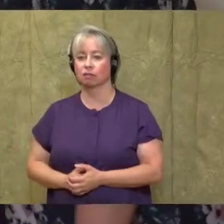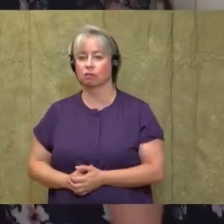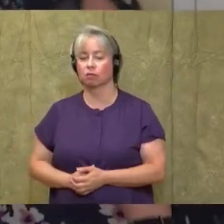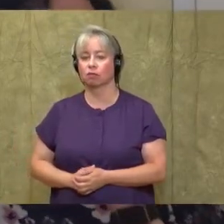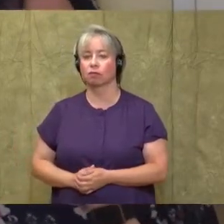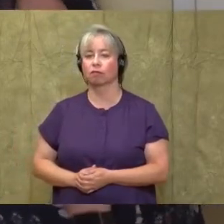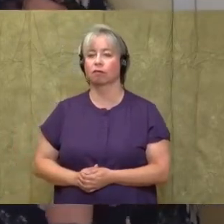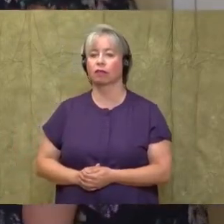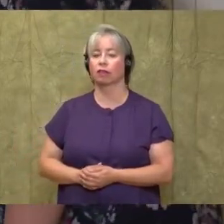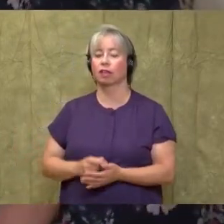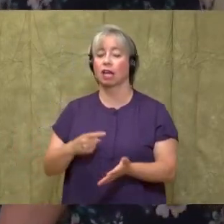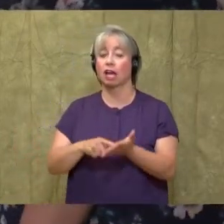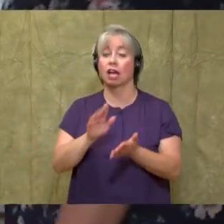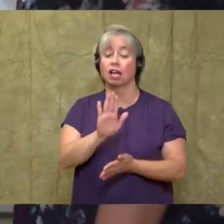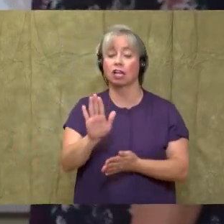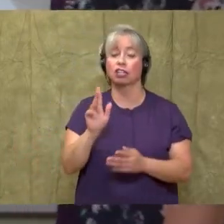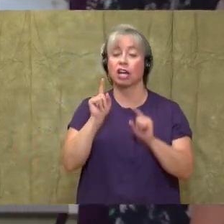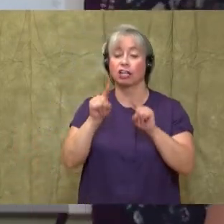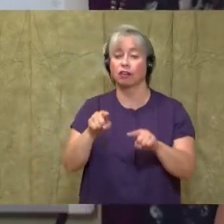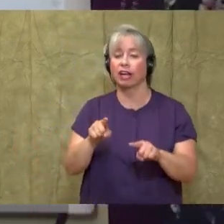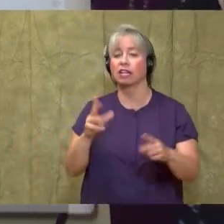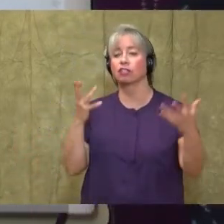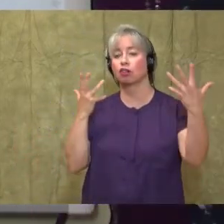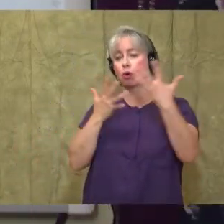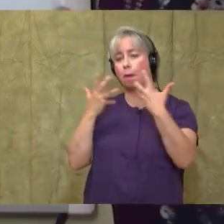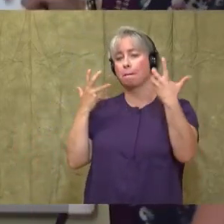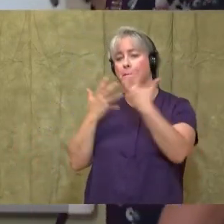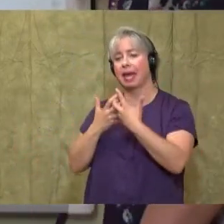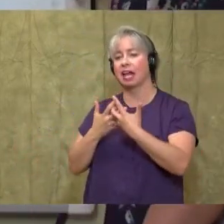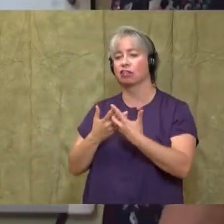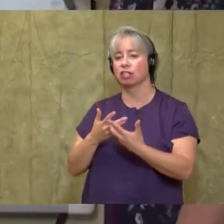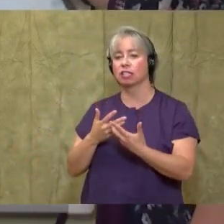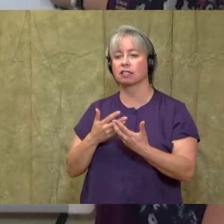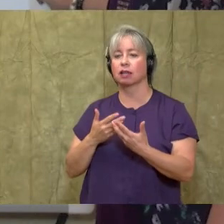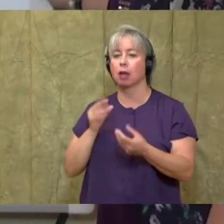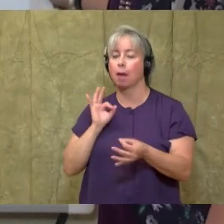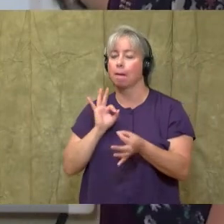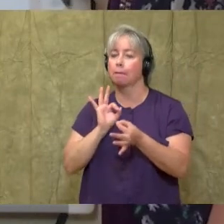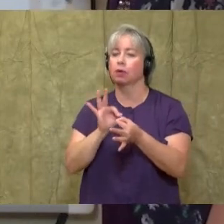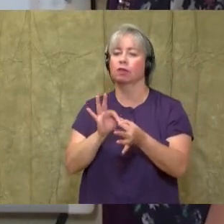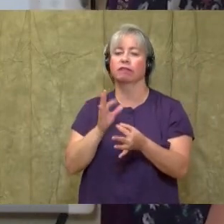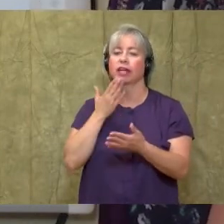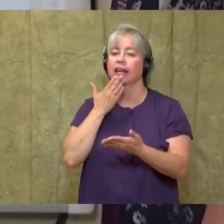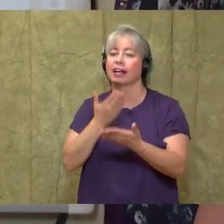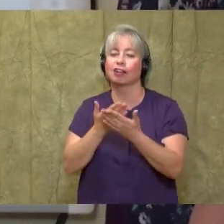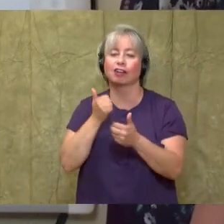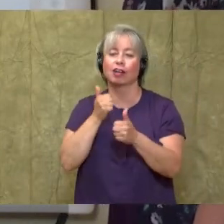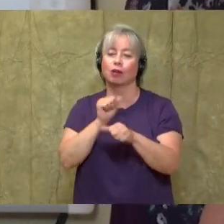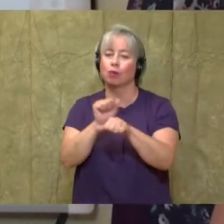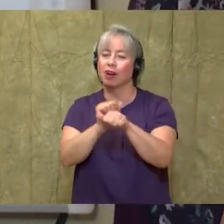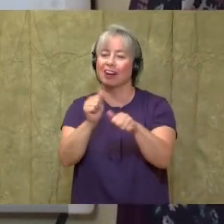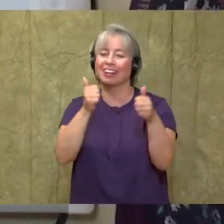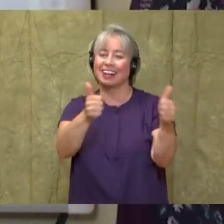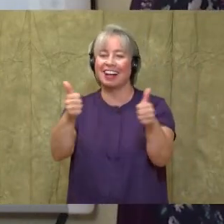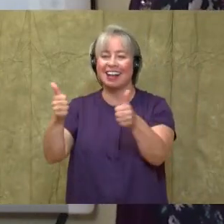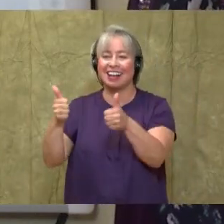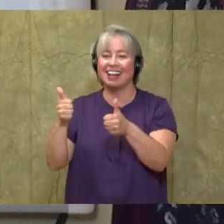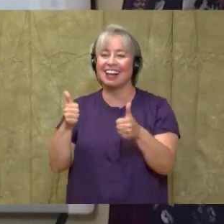And just to check it, to be sure, yes, 11.7 units. Good job. Okay?